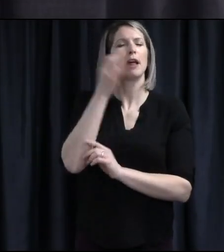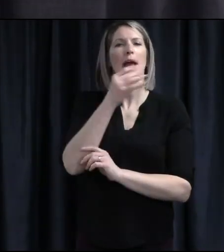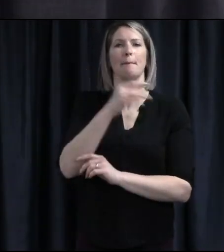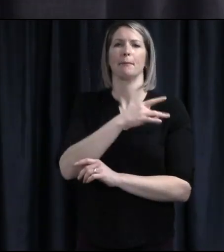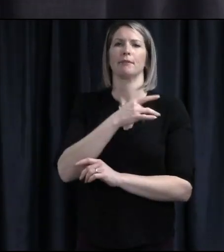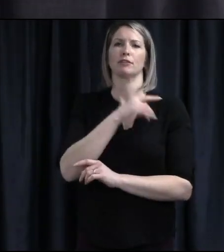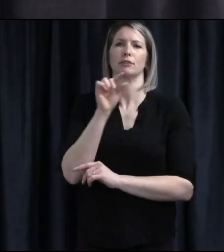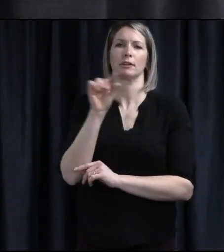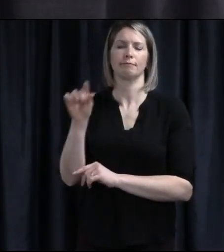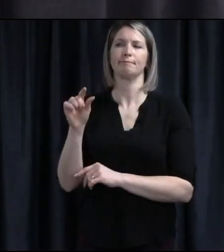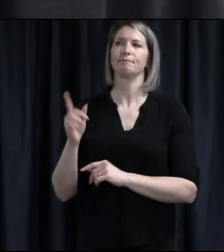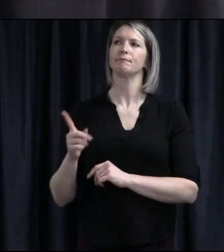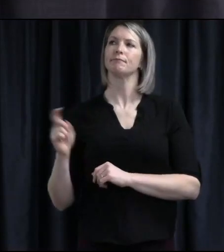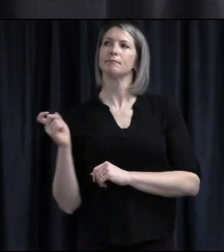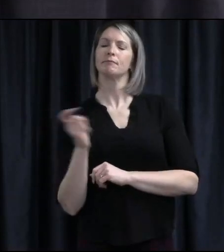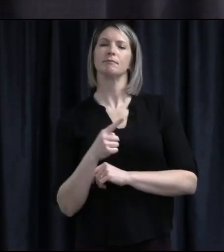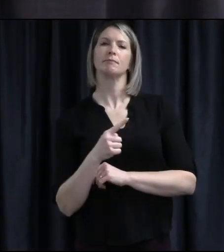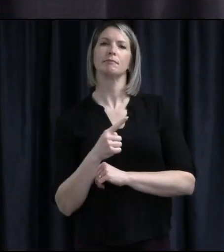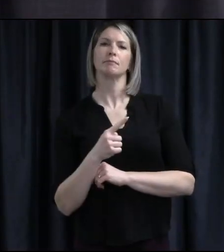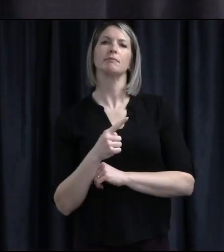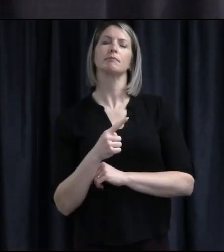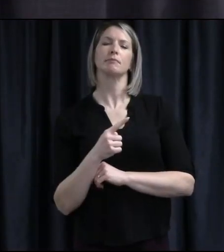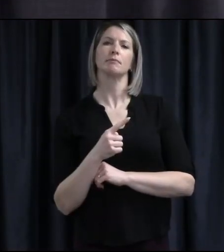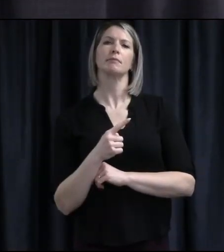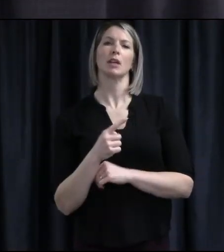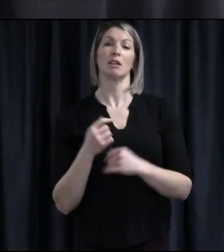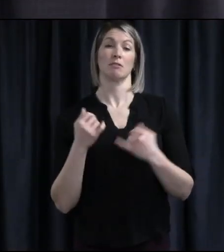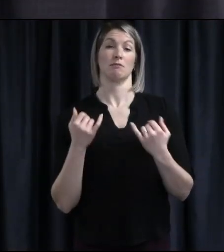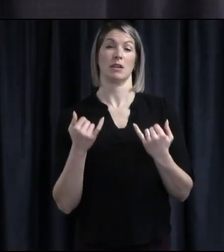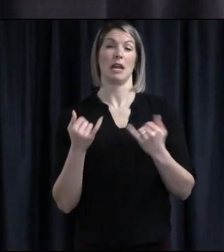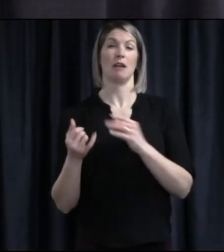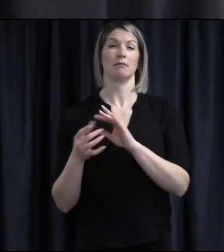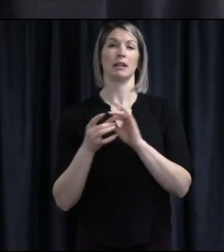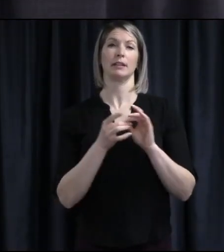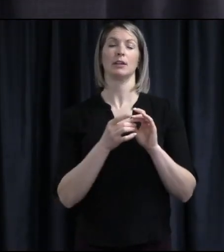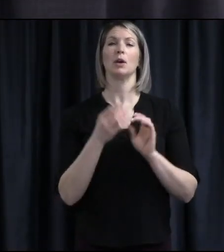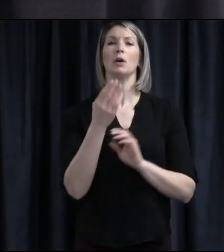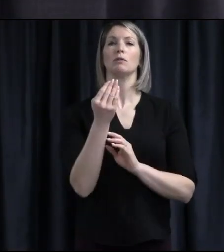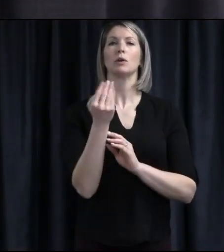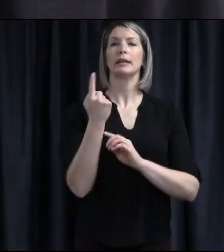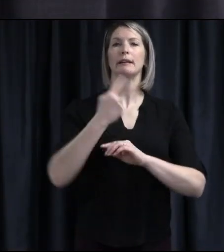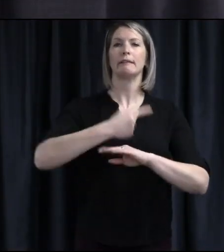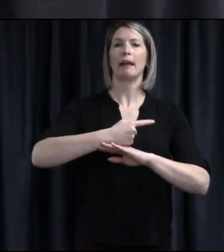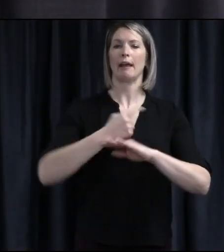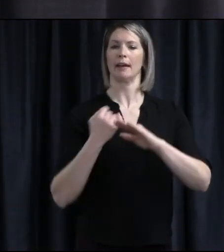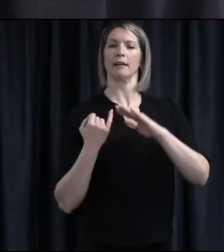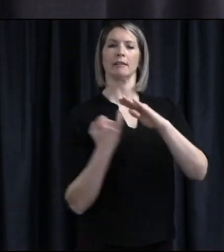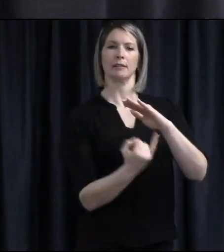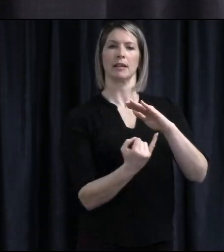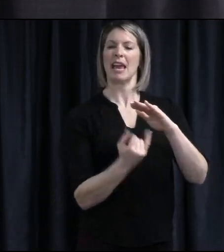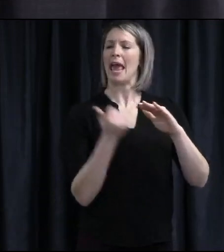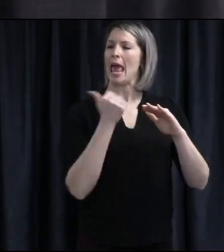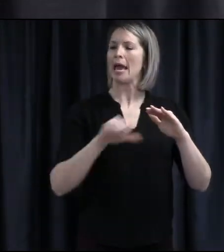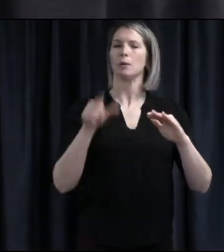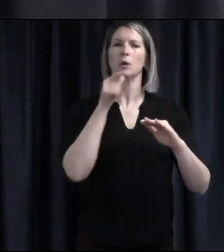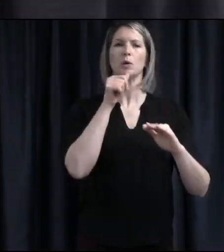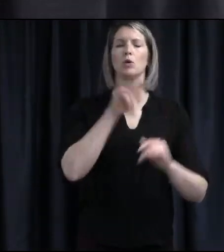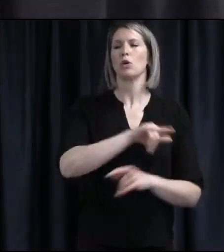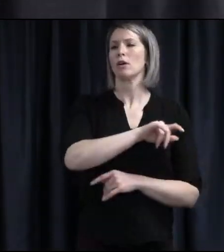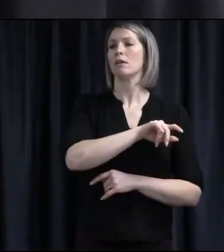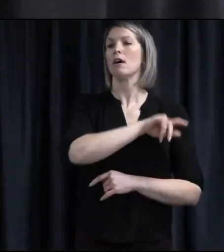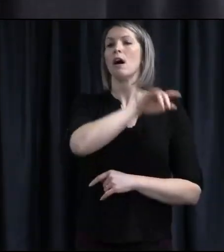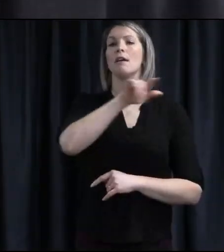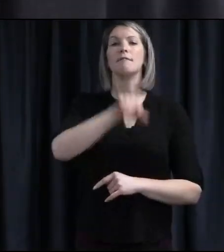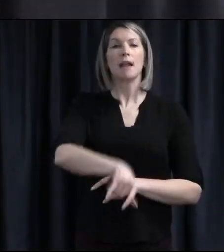industry, following your announcement yesterday regarding the 14-day mandatory isolation period for anyone entering this province, domestically